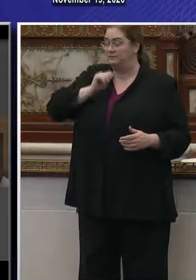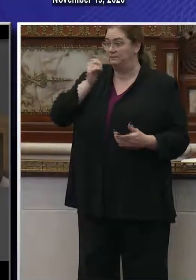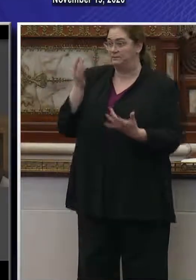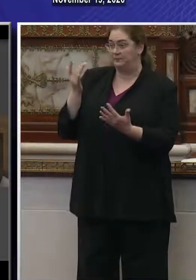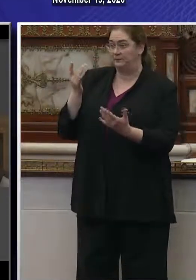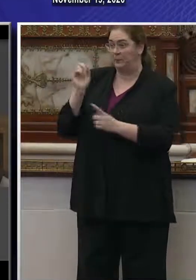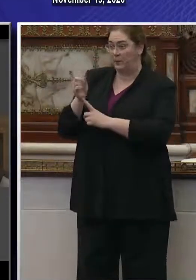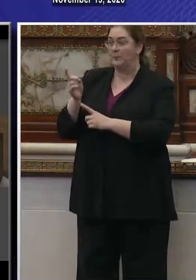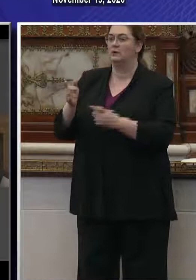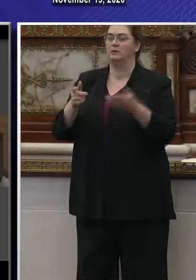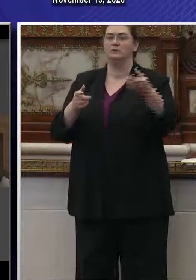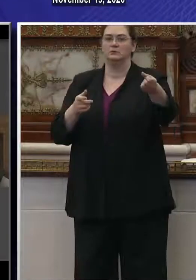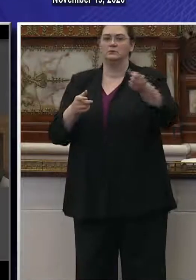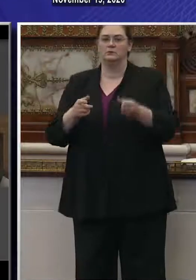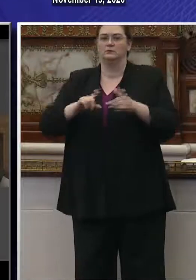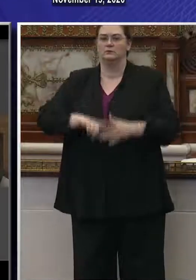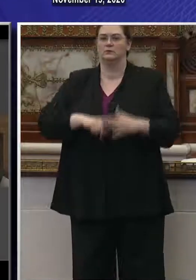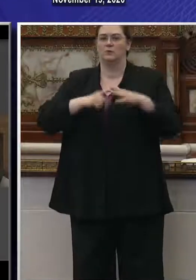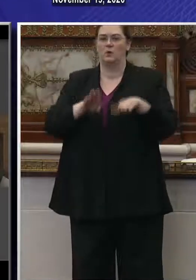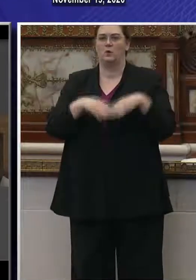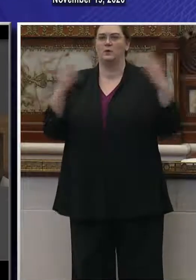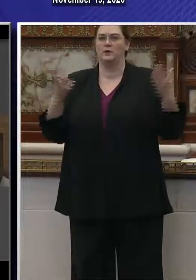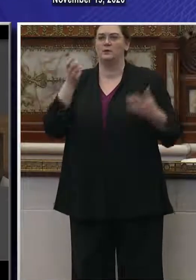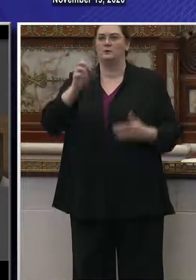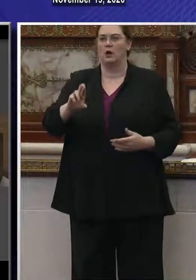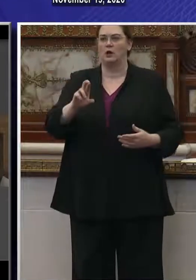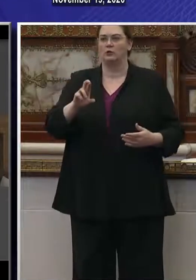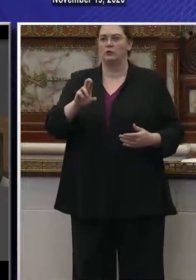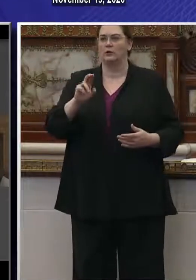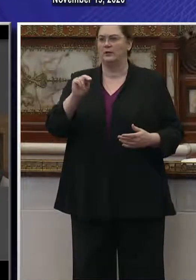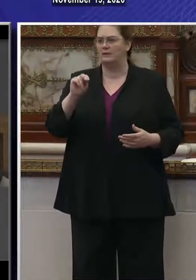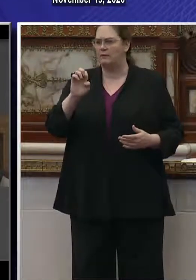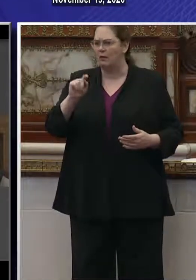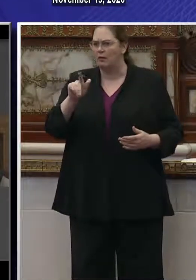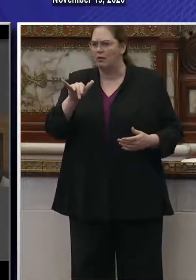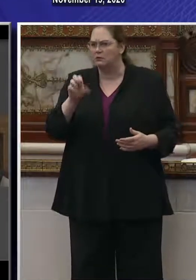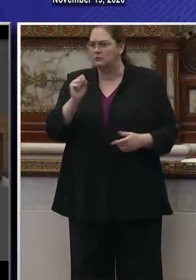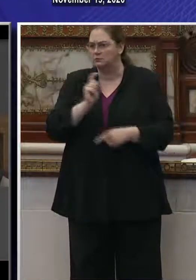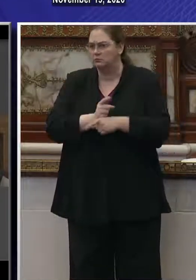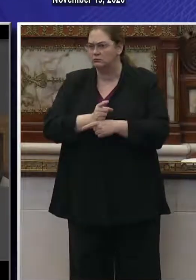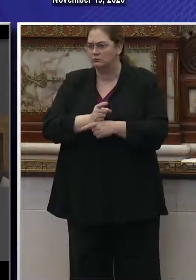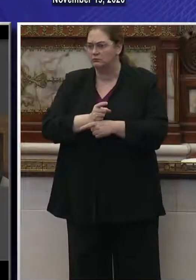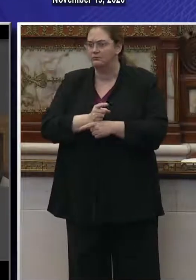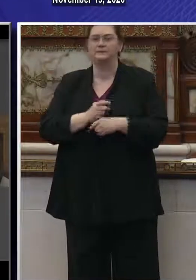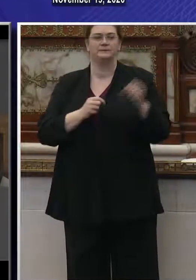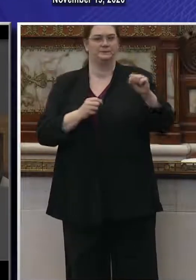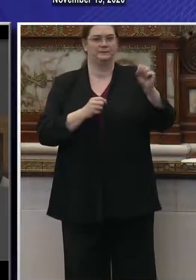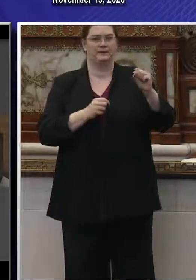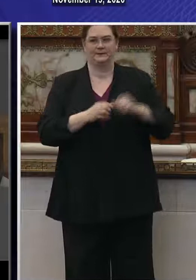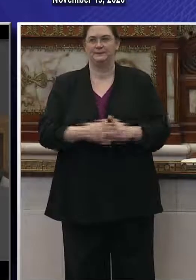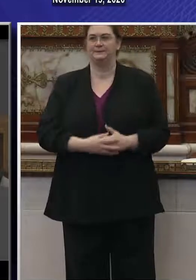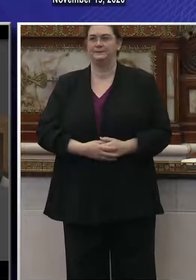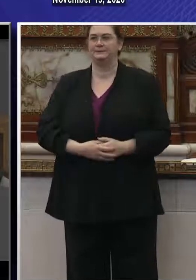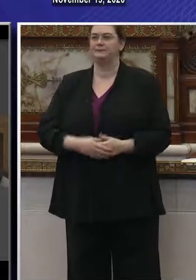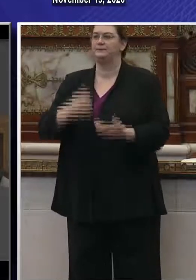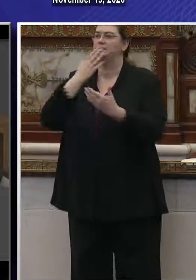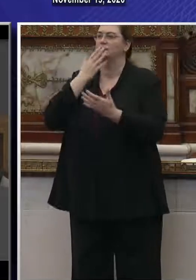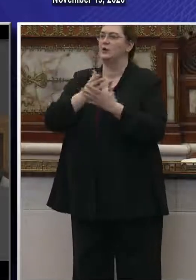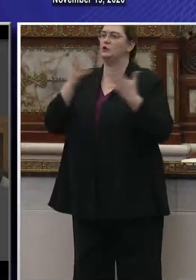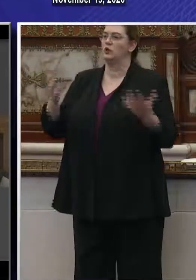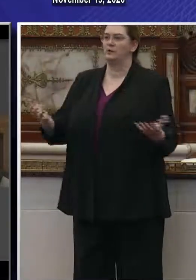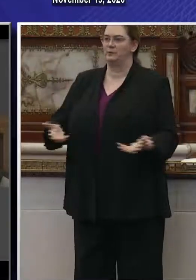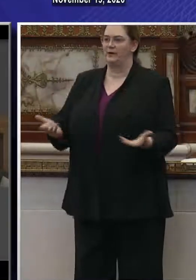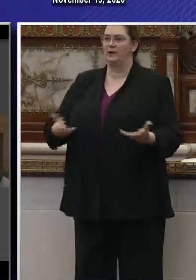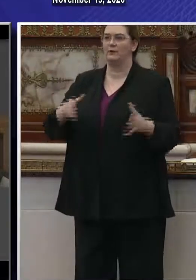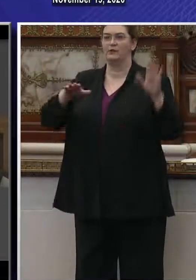moment, and let's bring forward Dr. Nettles, is it? Yes, guys. Thank you so much for